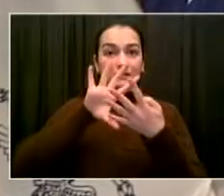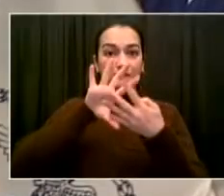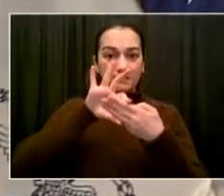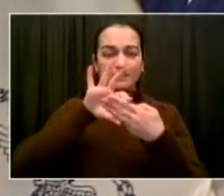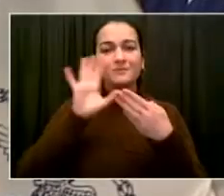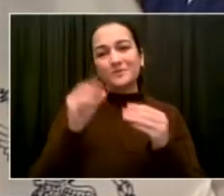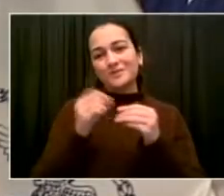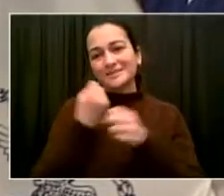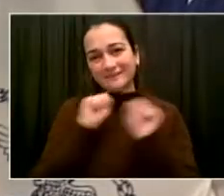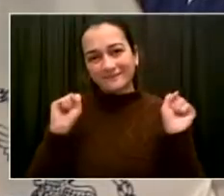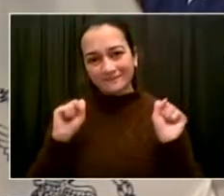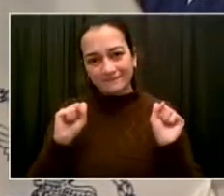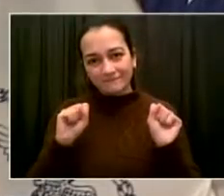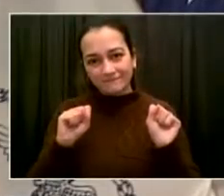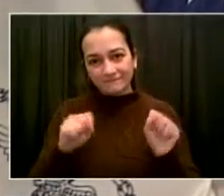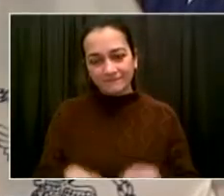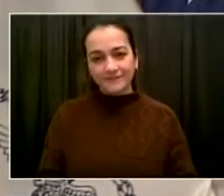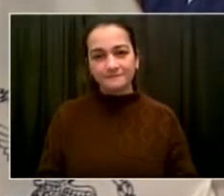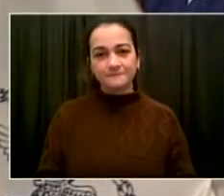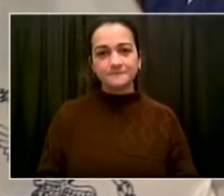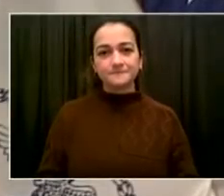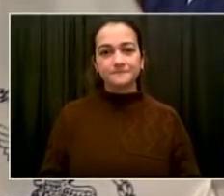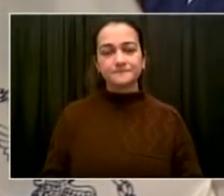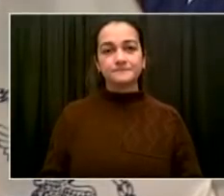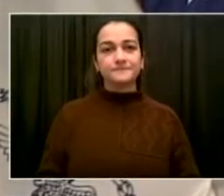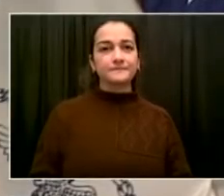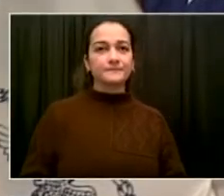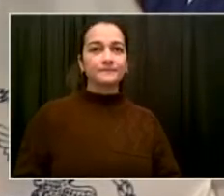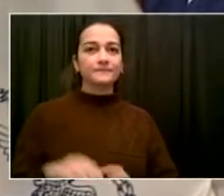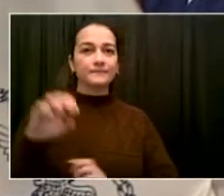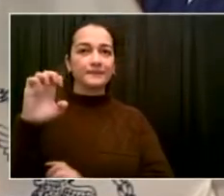The next is Elizabeth Kim from Gothamist.